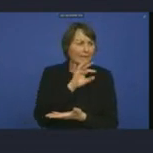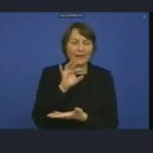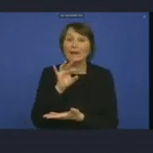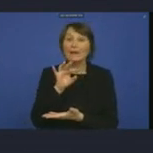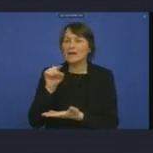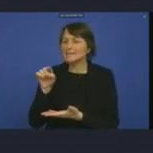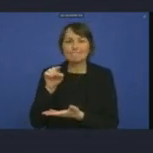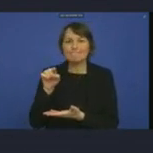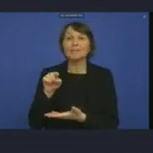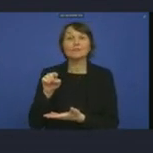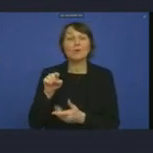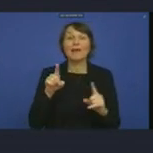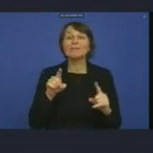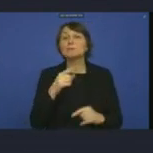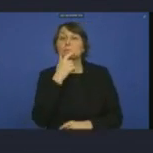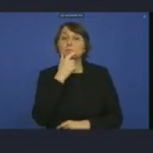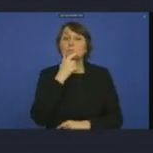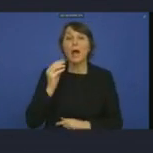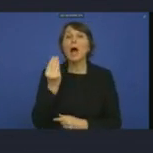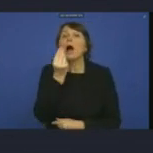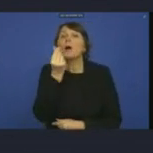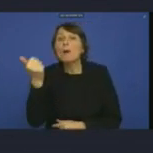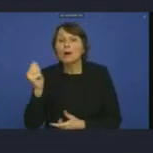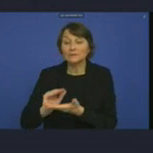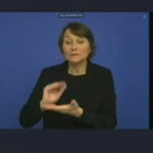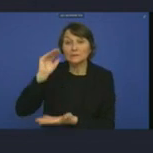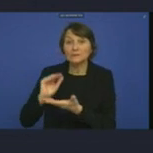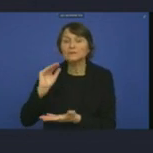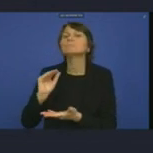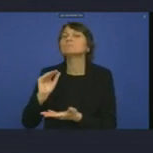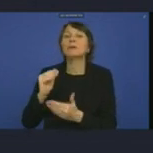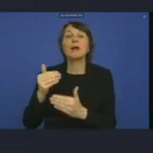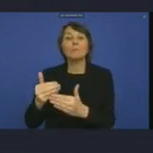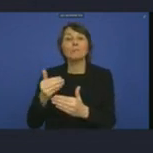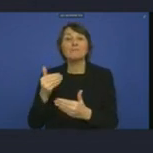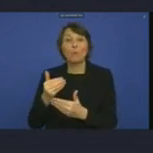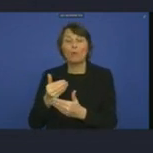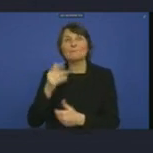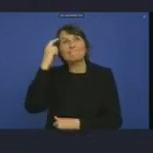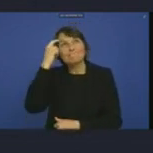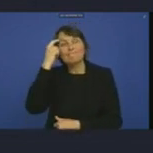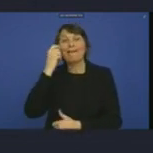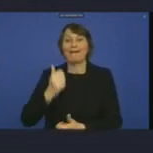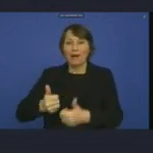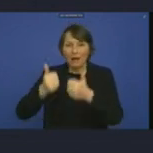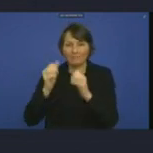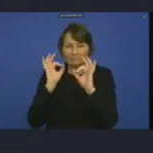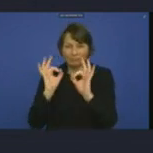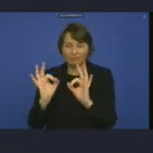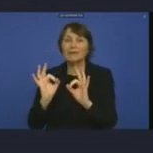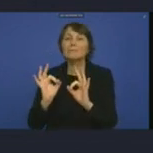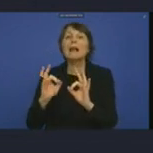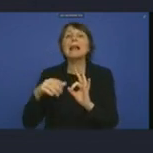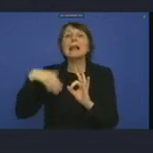other amount. The system in the e-grant lets you has a free field, so you can put any amount, but please use the lump